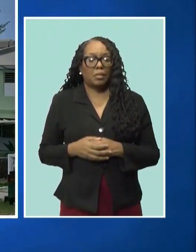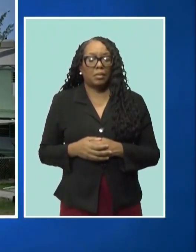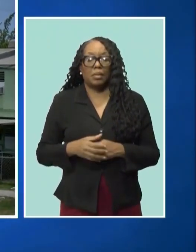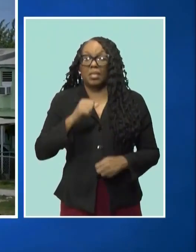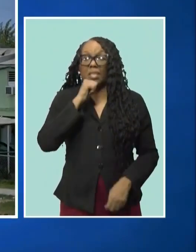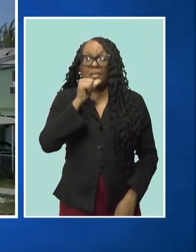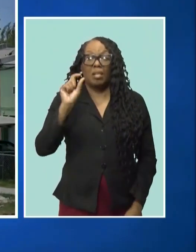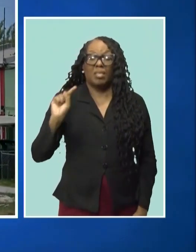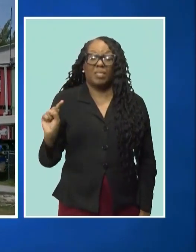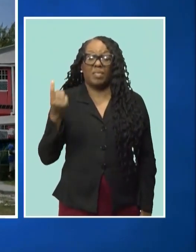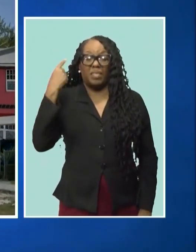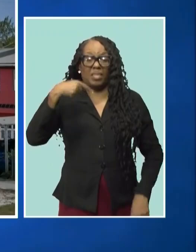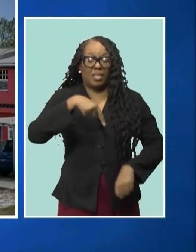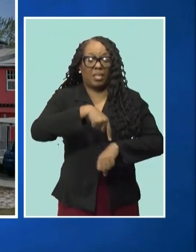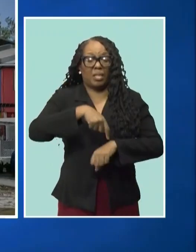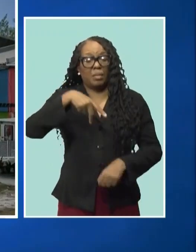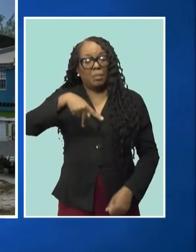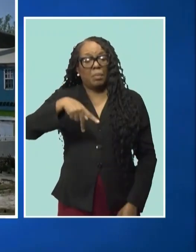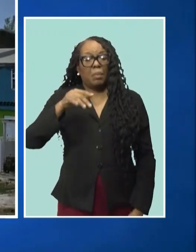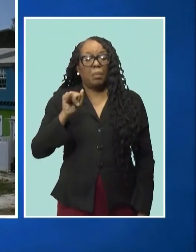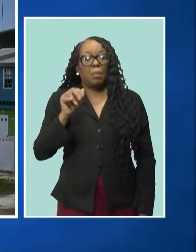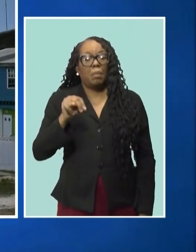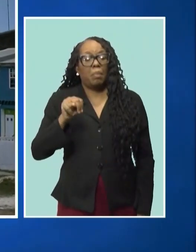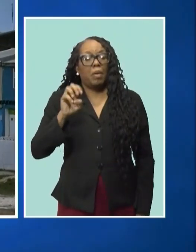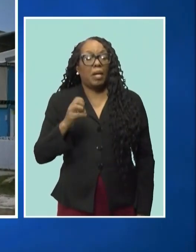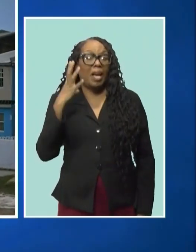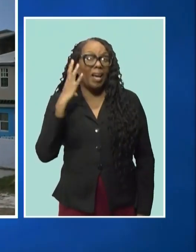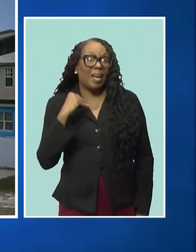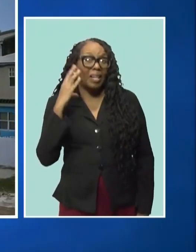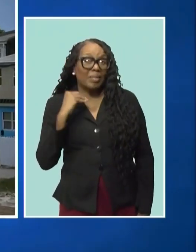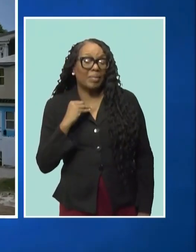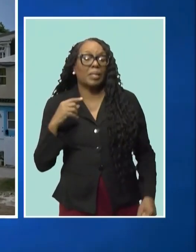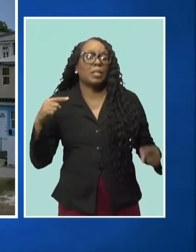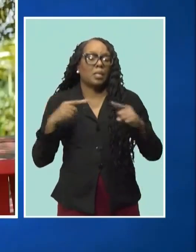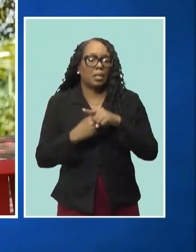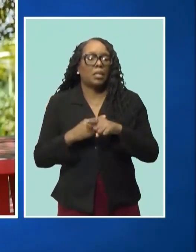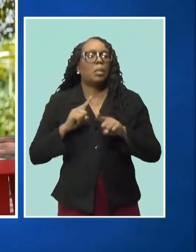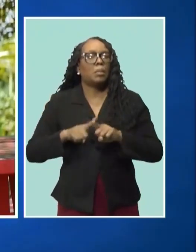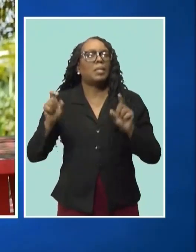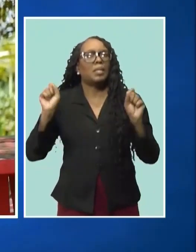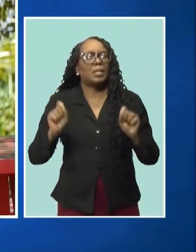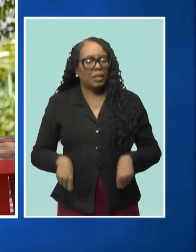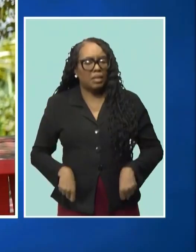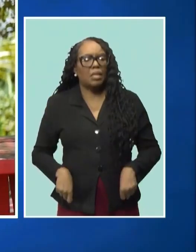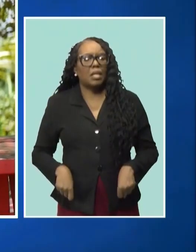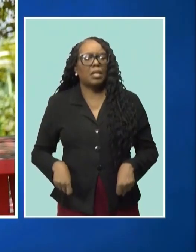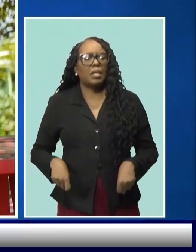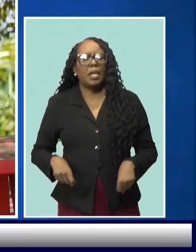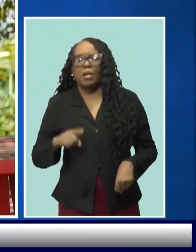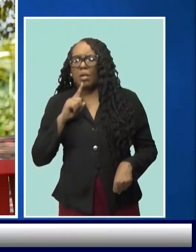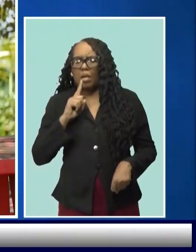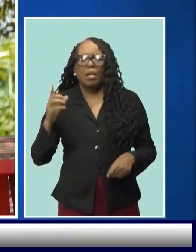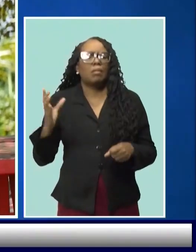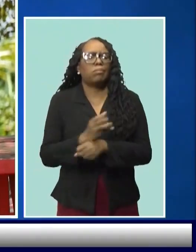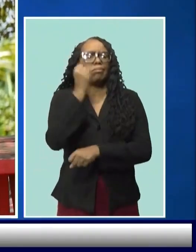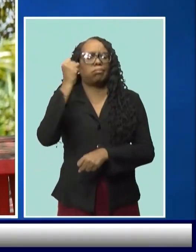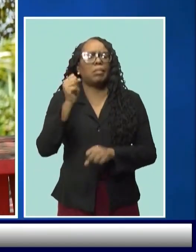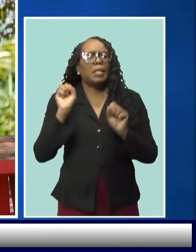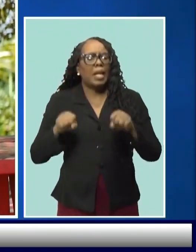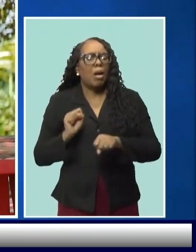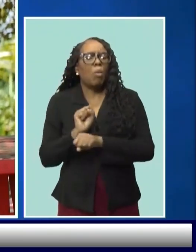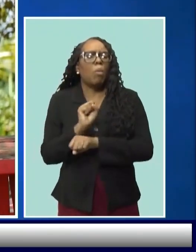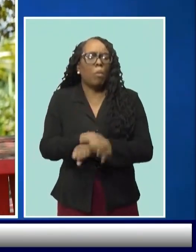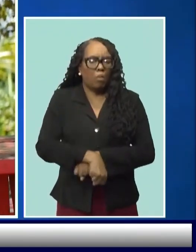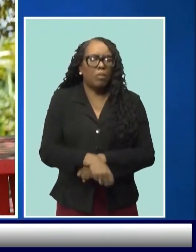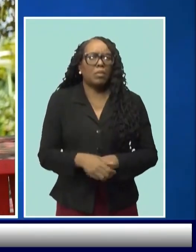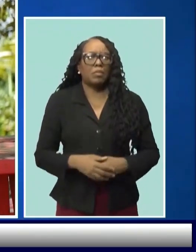Pine have faced such a situation, they can overcome the current challenge. Once things happen in Pine, it